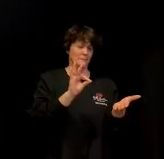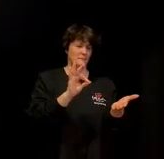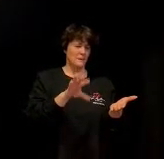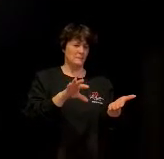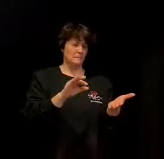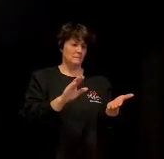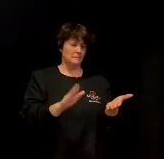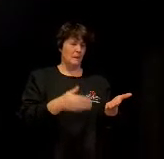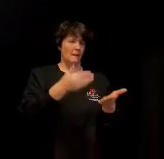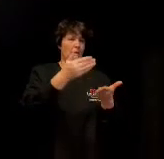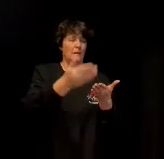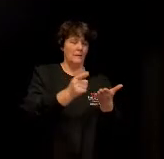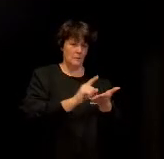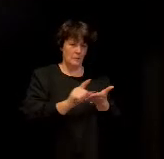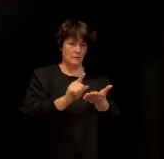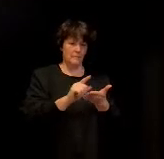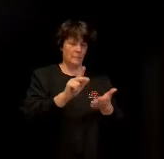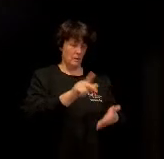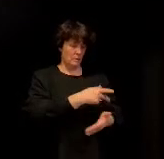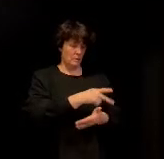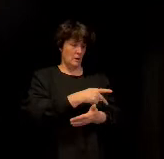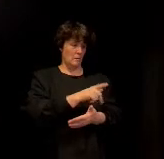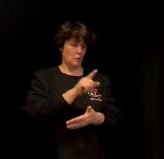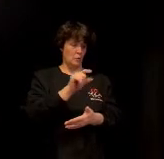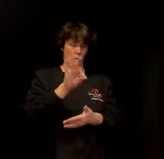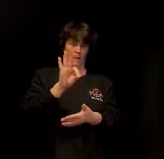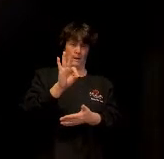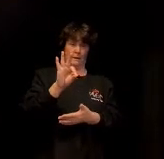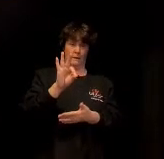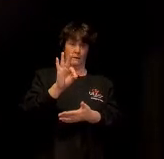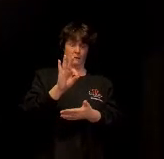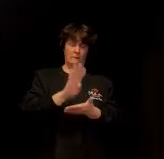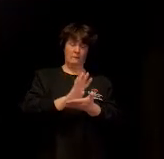But Psalms 29:4, check this out.